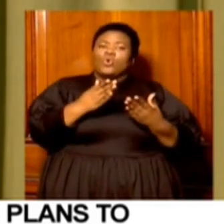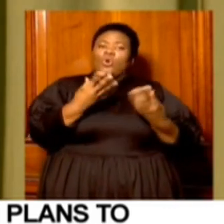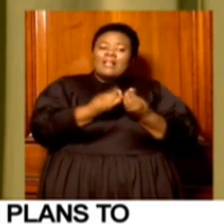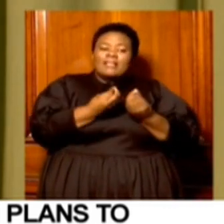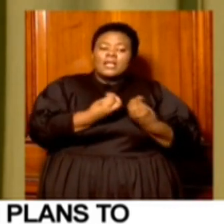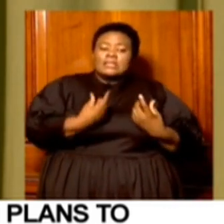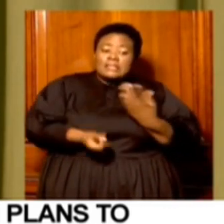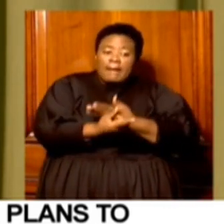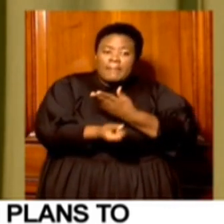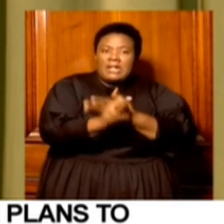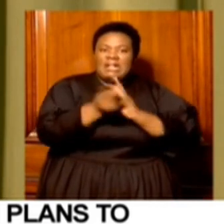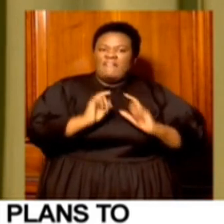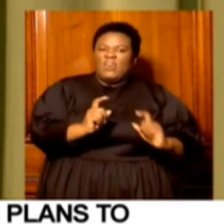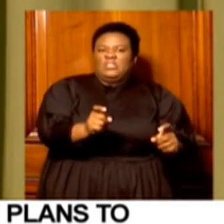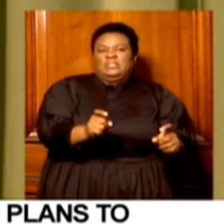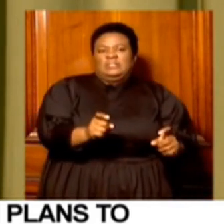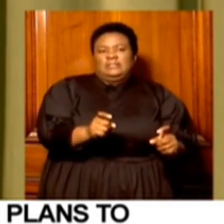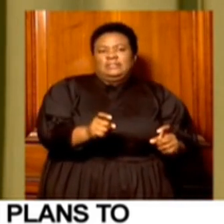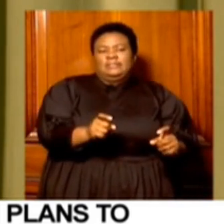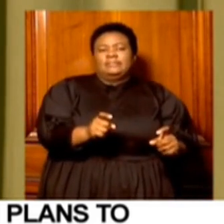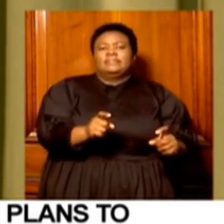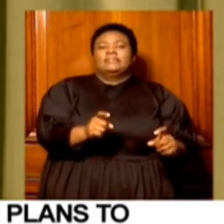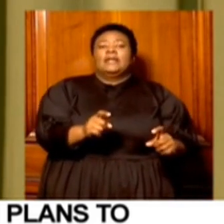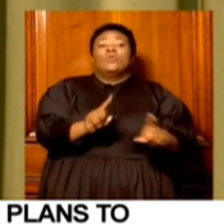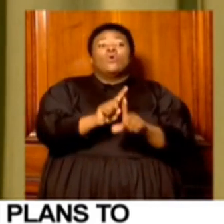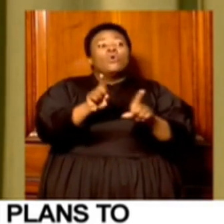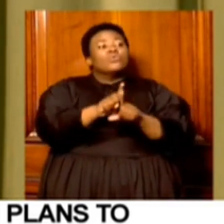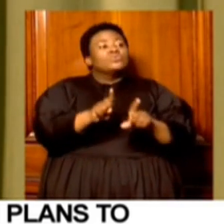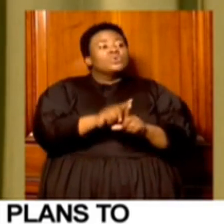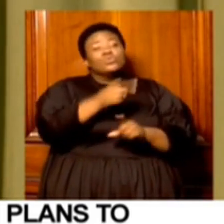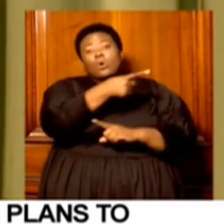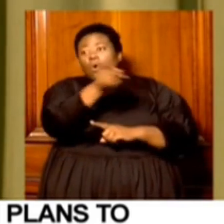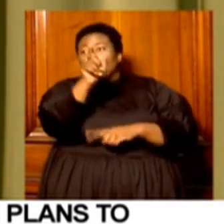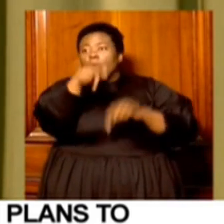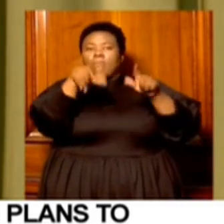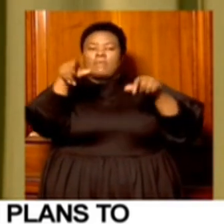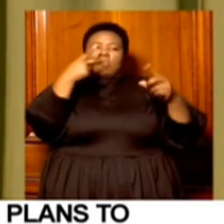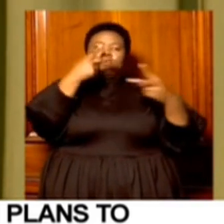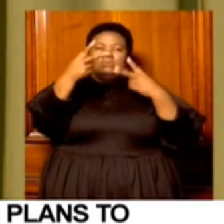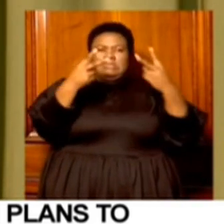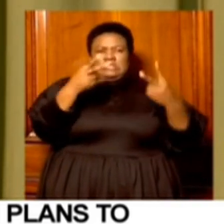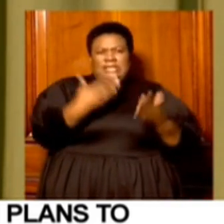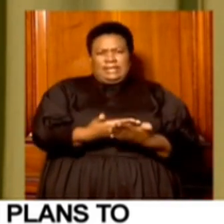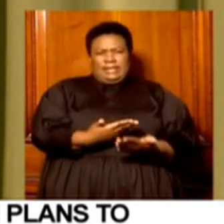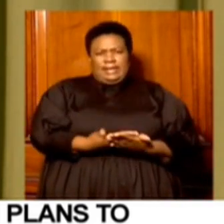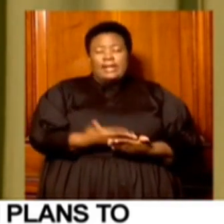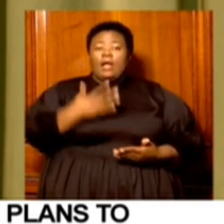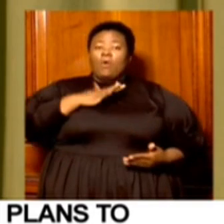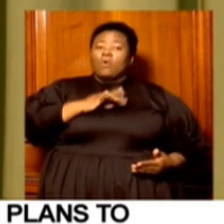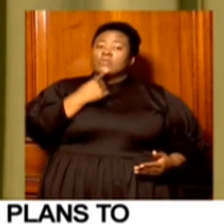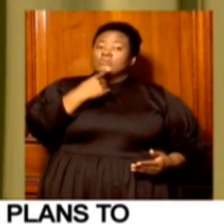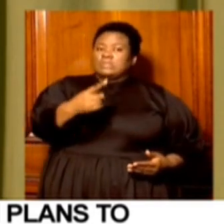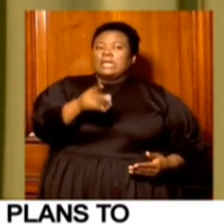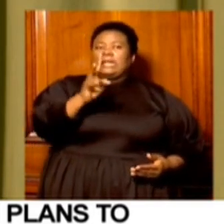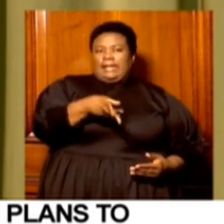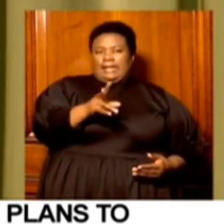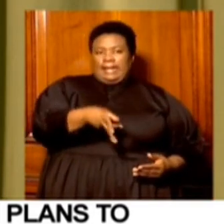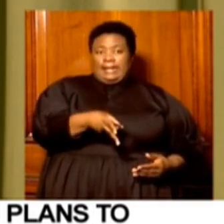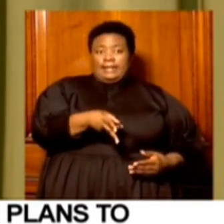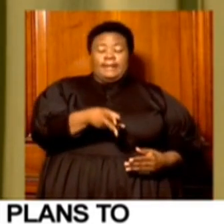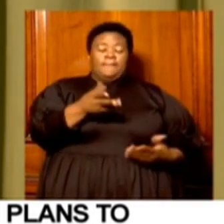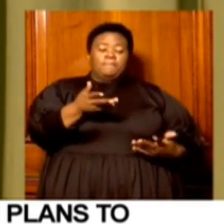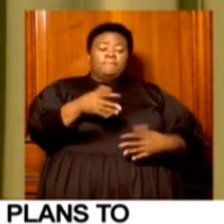faster and practically for everyone to see. I wish to repeat once more that when COVID